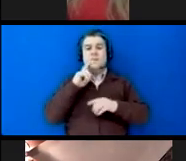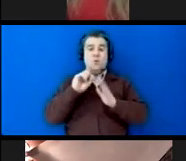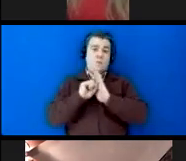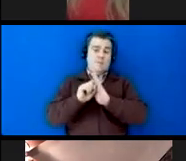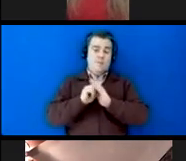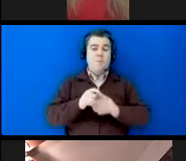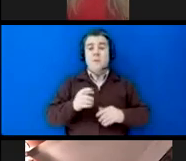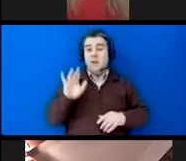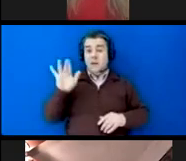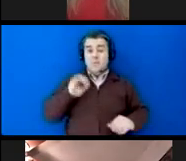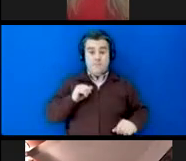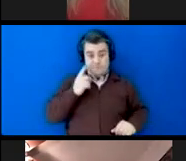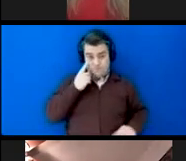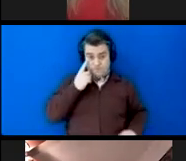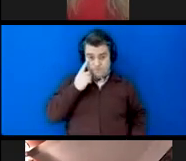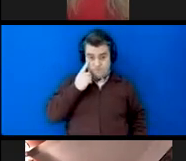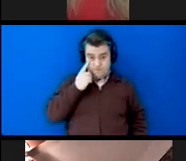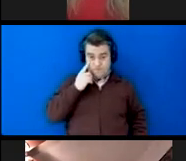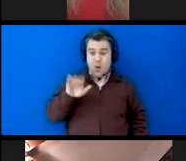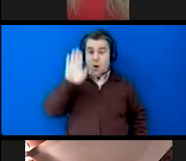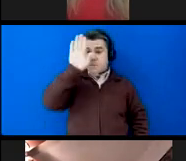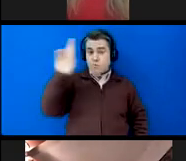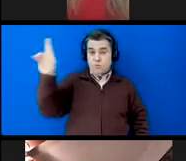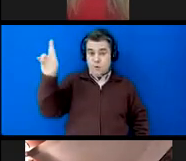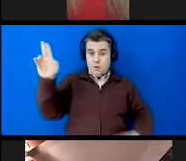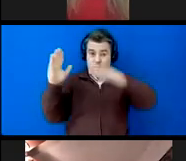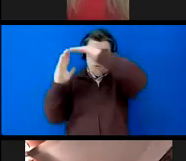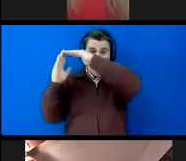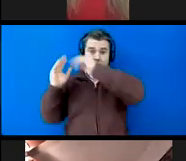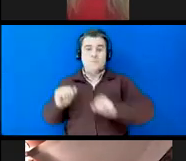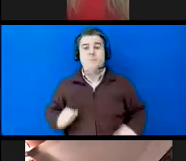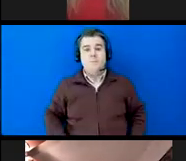It's right here in the upper right on your dashboard there. Click.